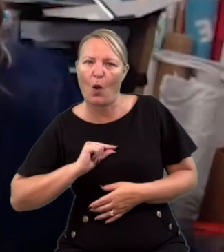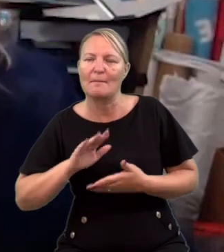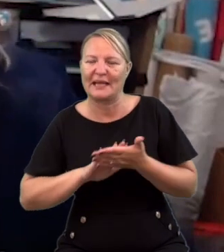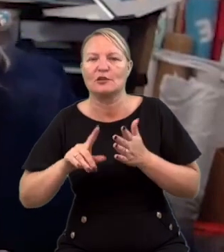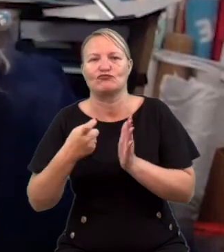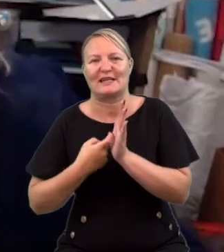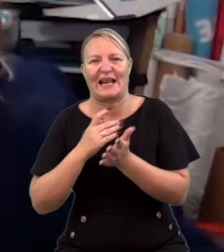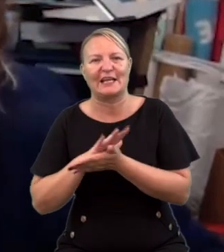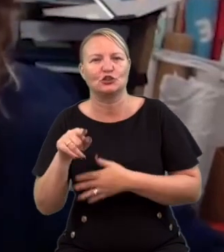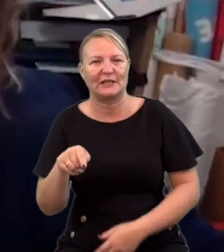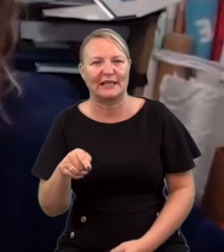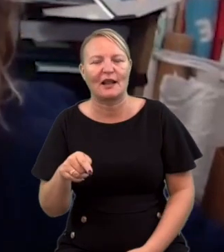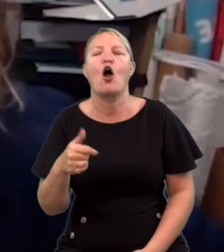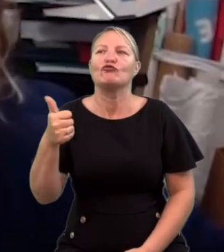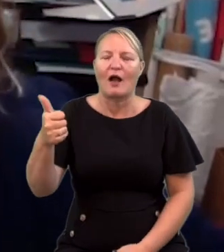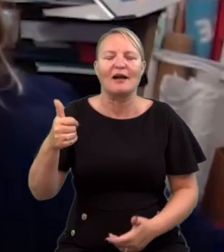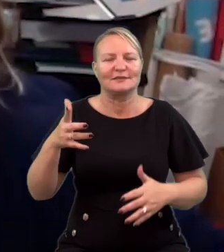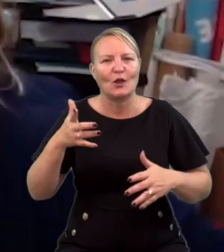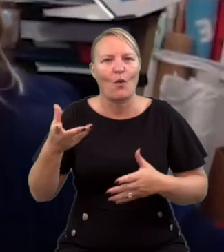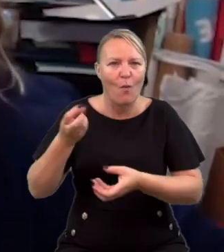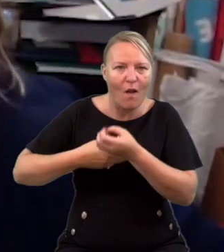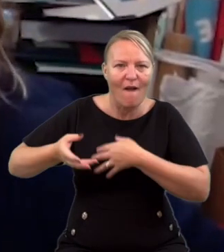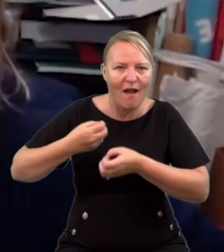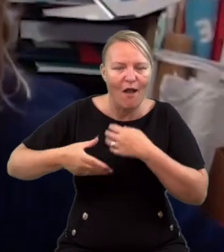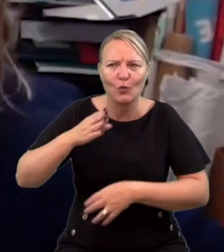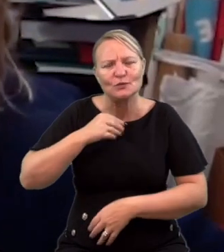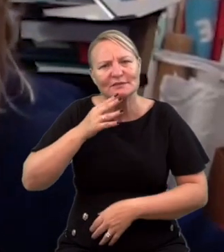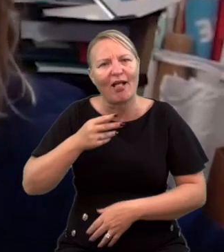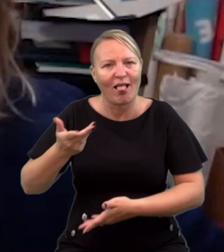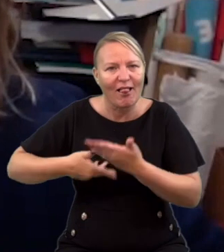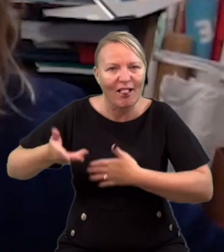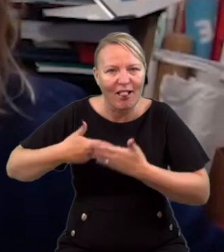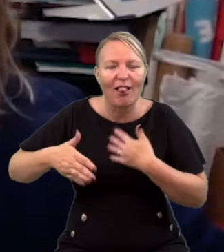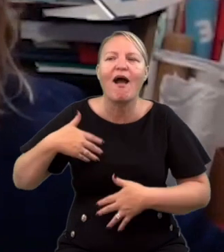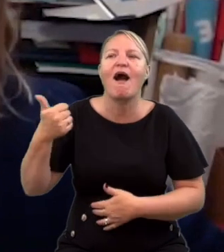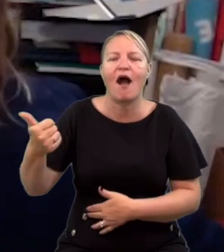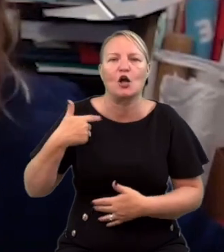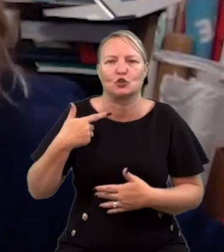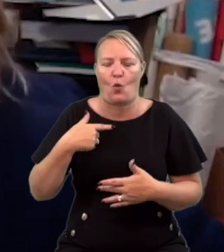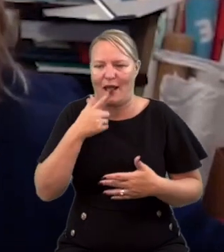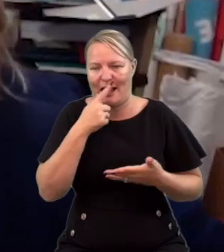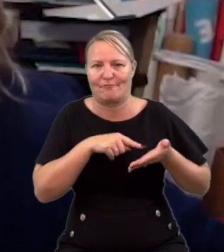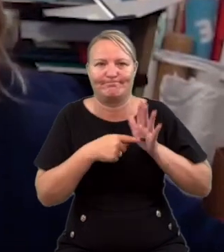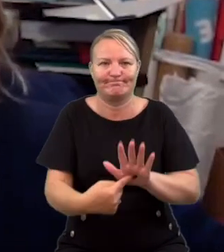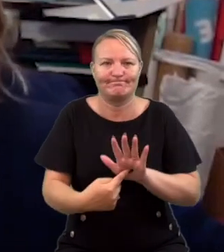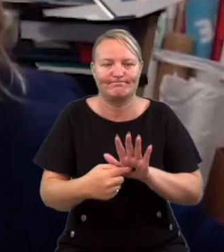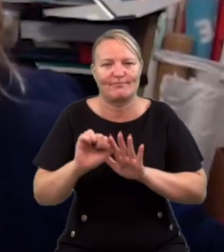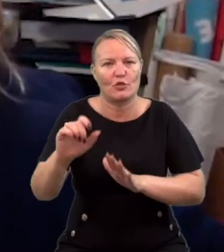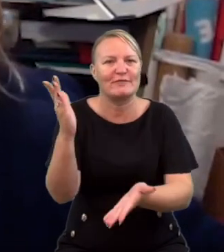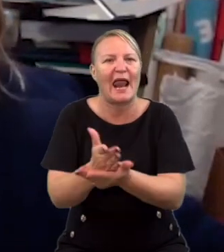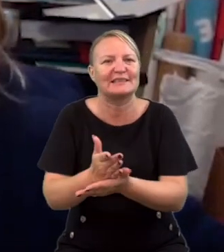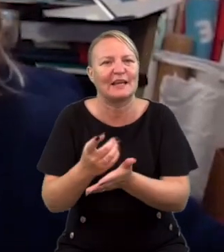smaller check. And it was very important to us to make sure that the costumes very authentically represent